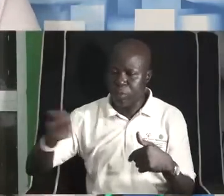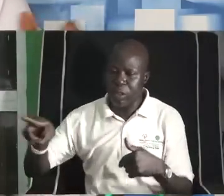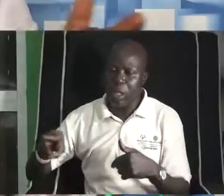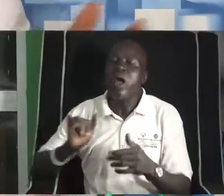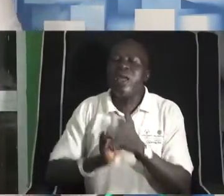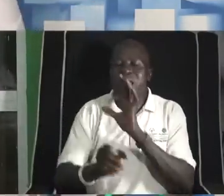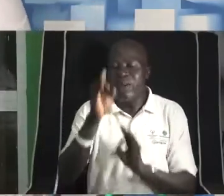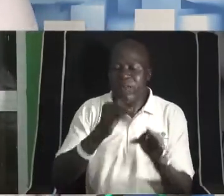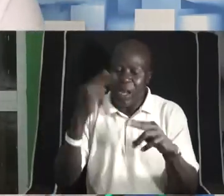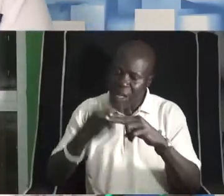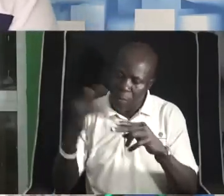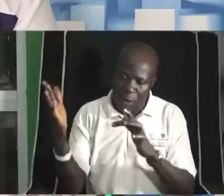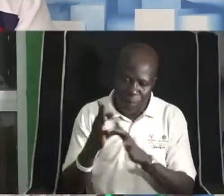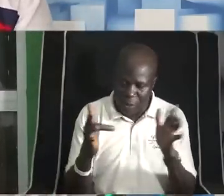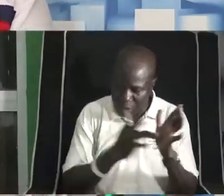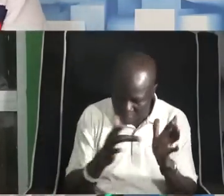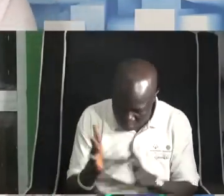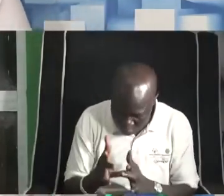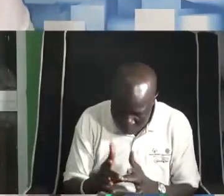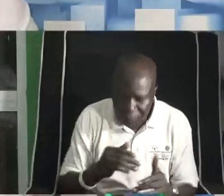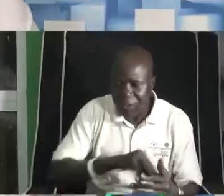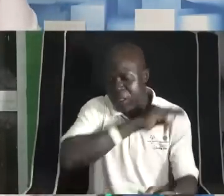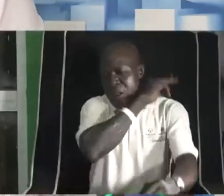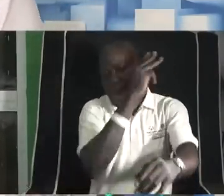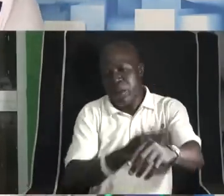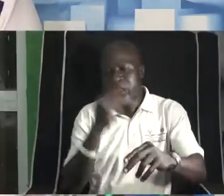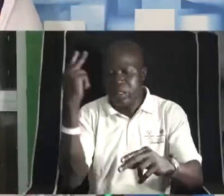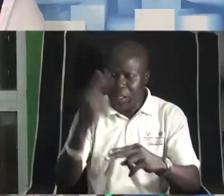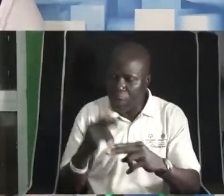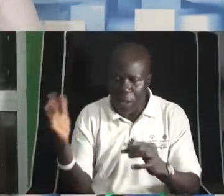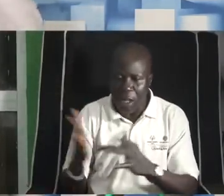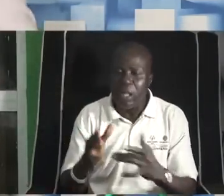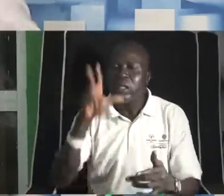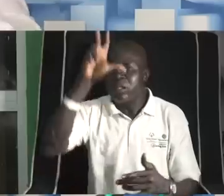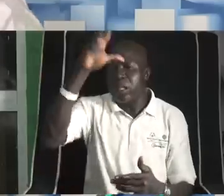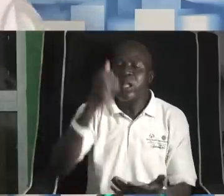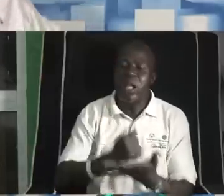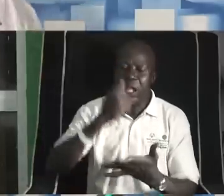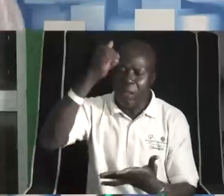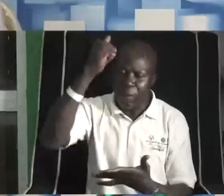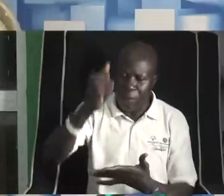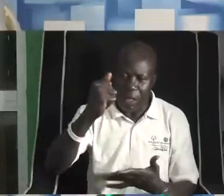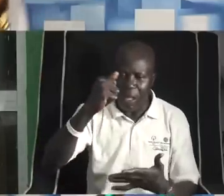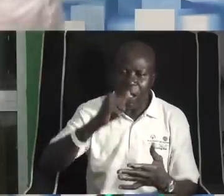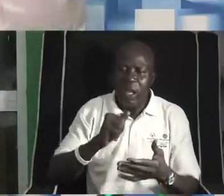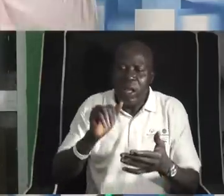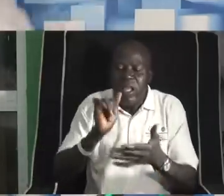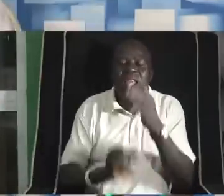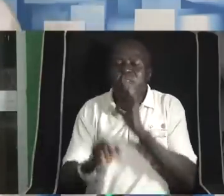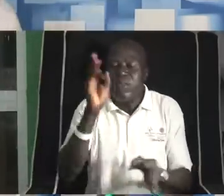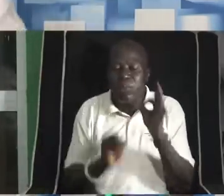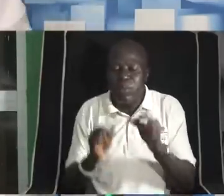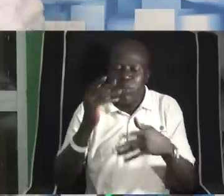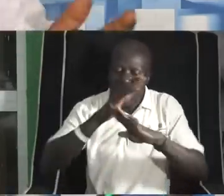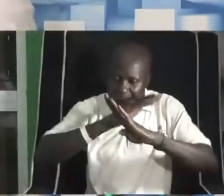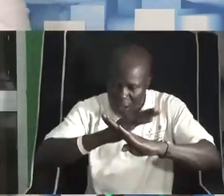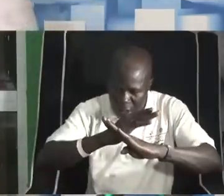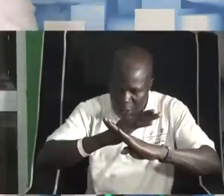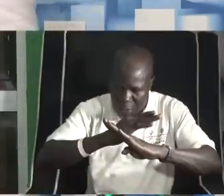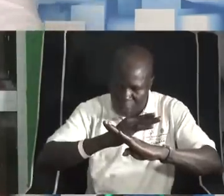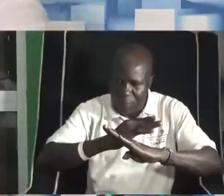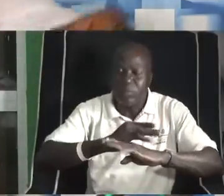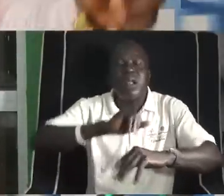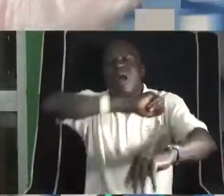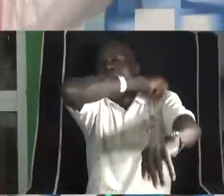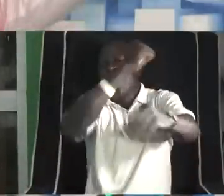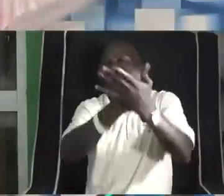name of Jesus. To make it the best. I remember that I'm gonna. You say three solid. If you get down, you will be delayed. I